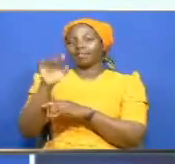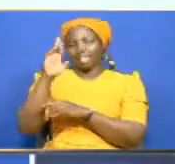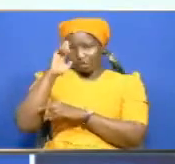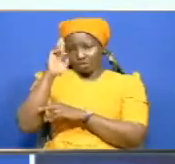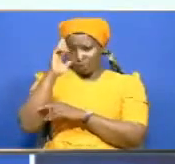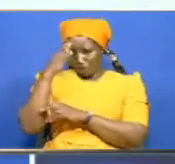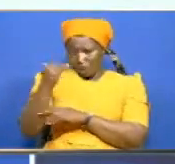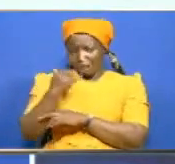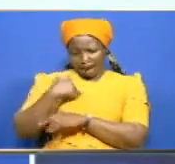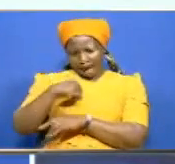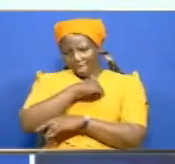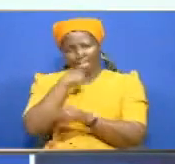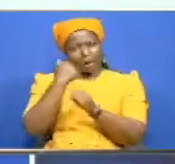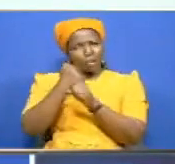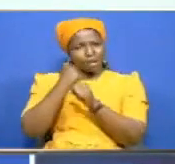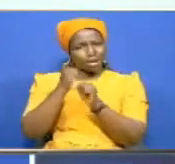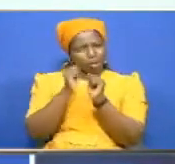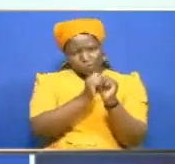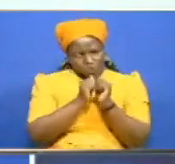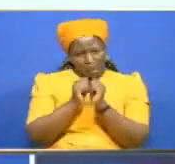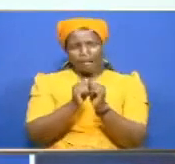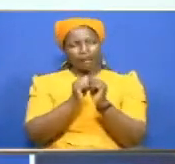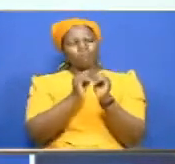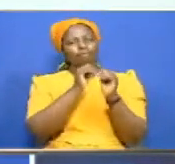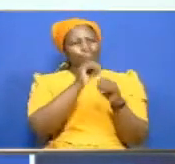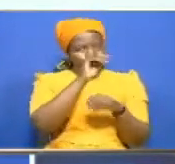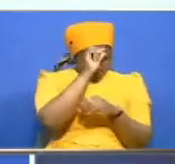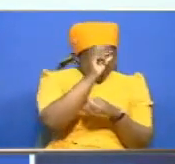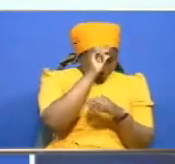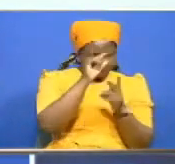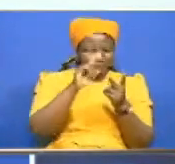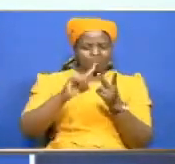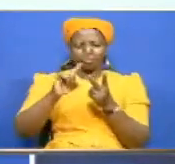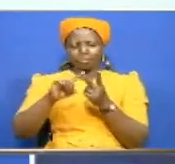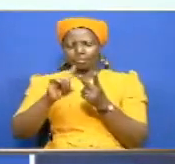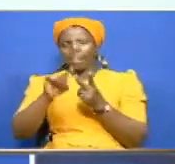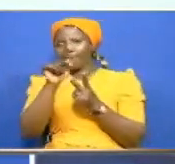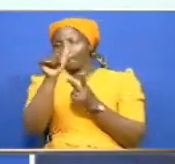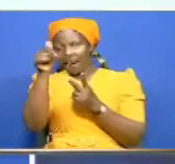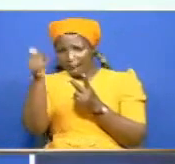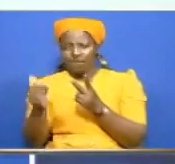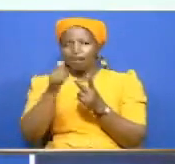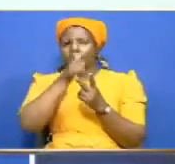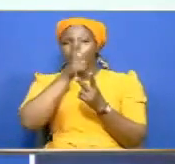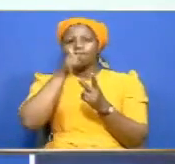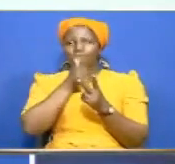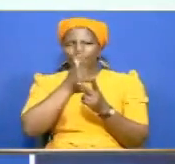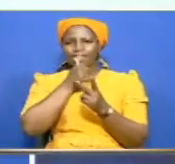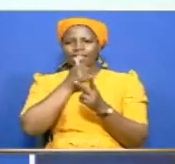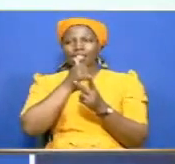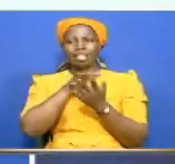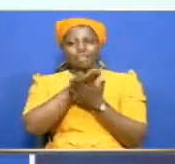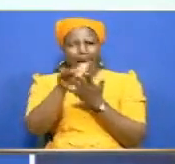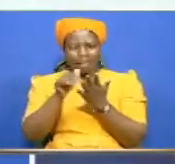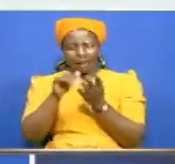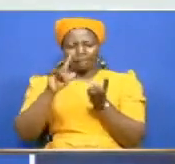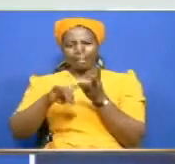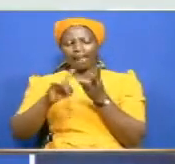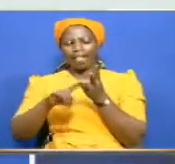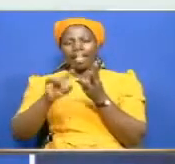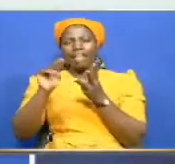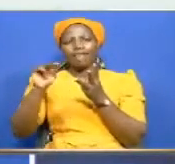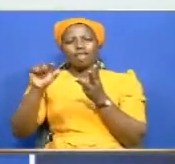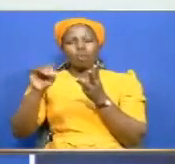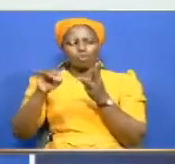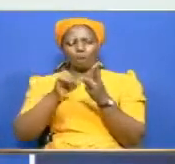we are really pulling together efforts, both government and other private facilities and NGOs, to see how best